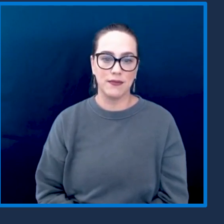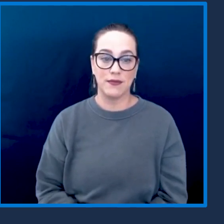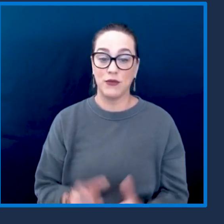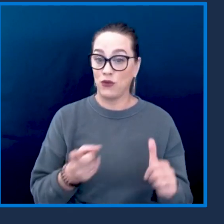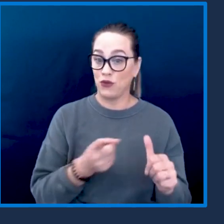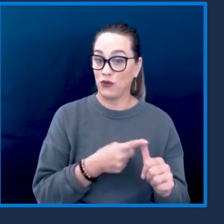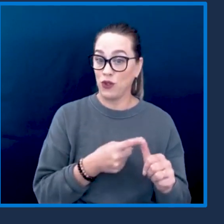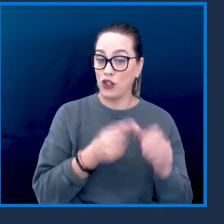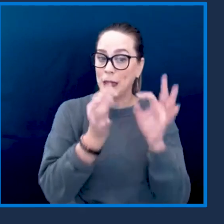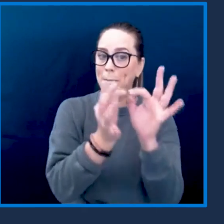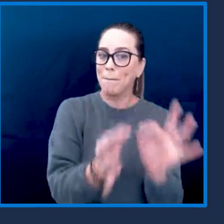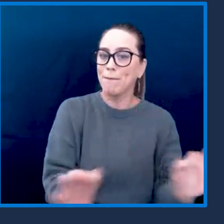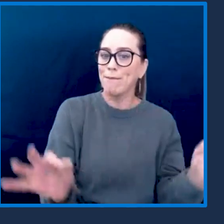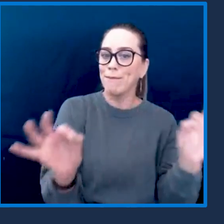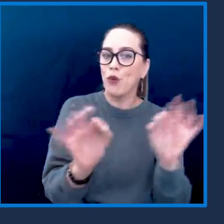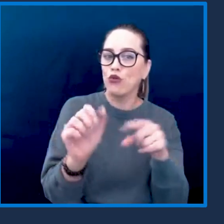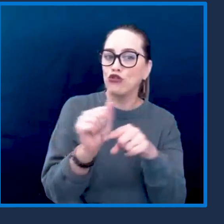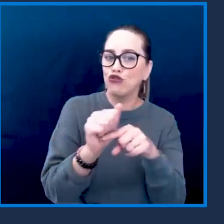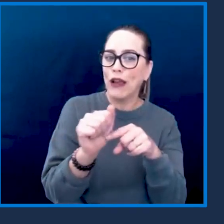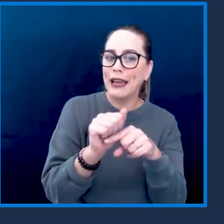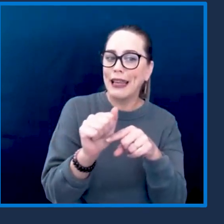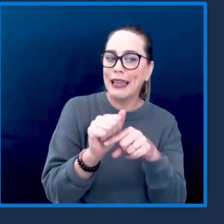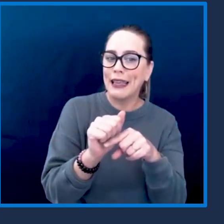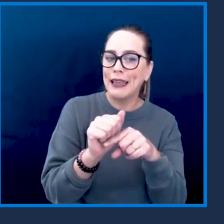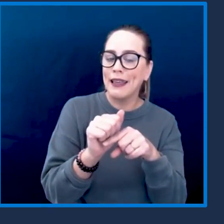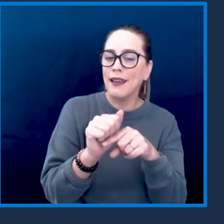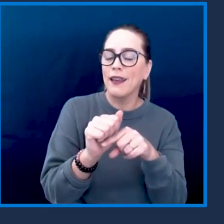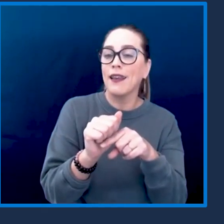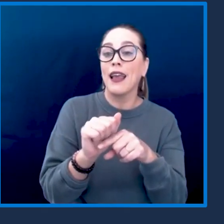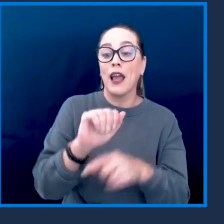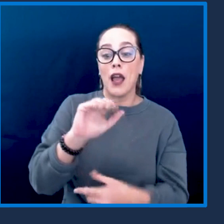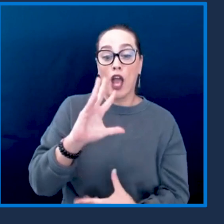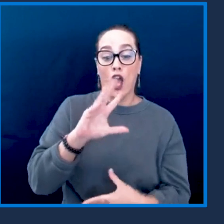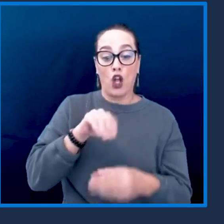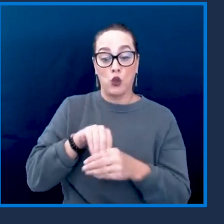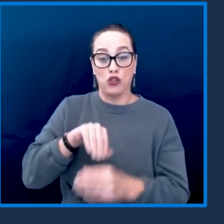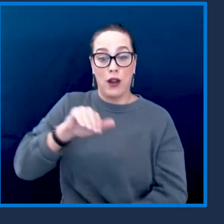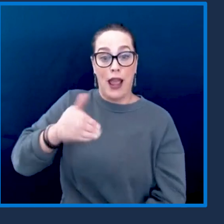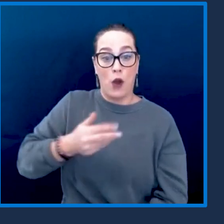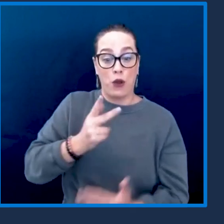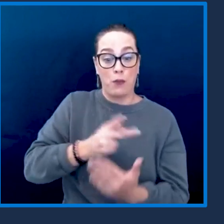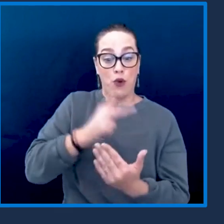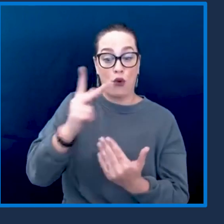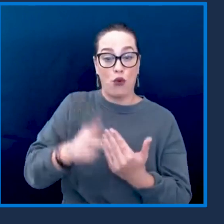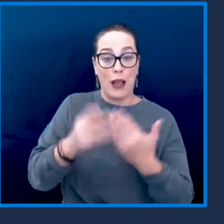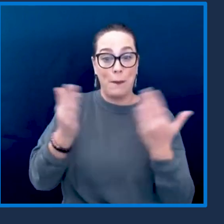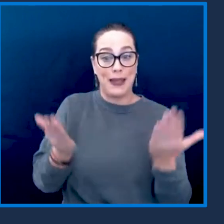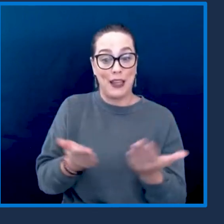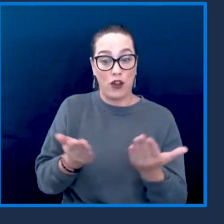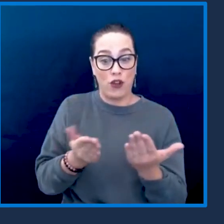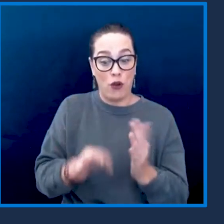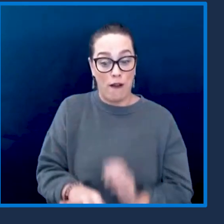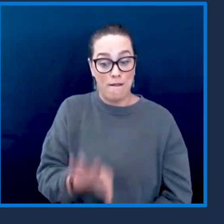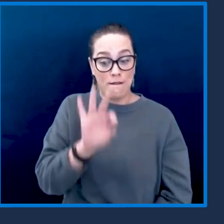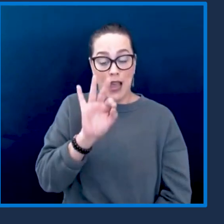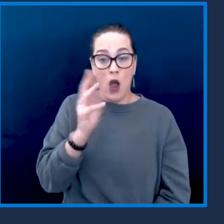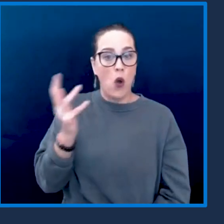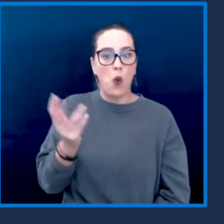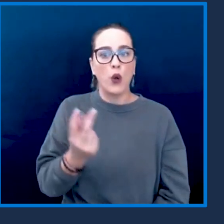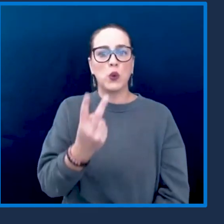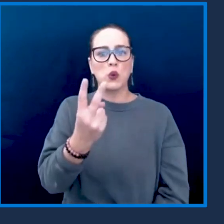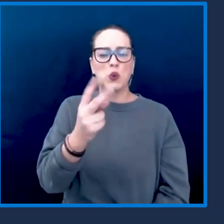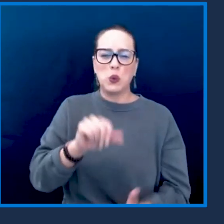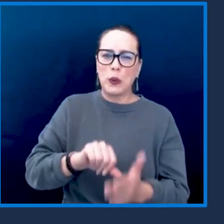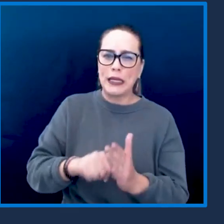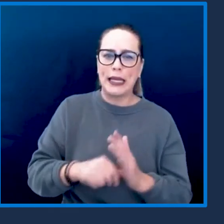Our first topic to cover is the importance of training. As part of our inclusive hiring programs at Microsoft, we found that there's two